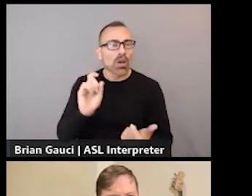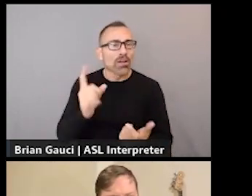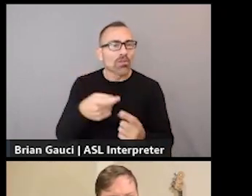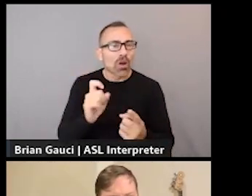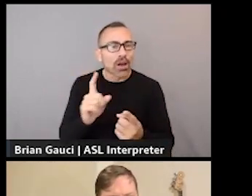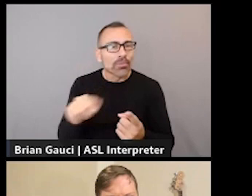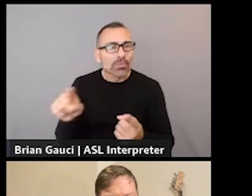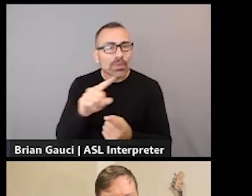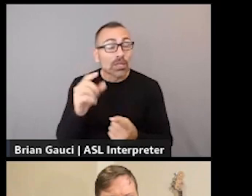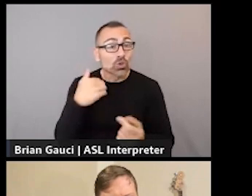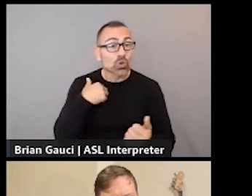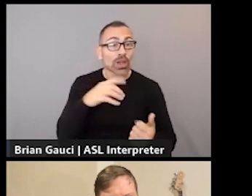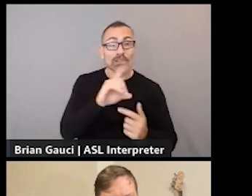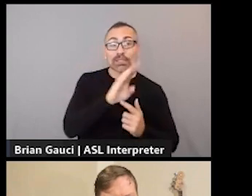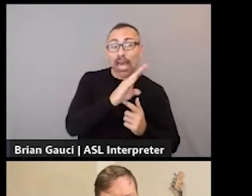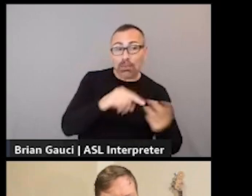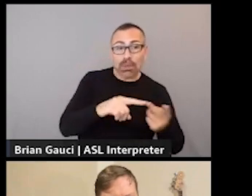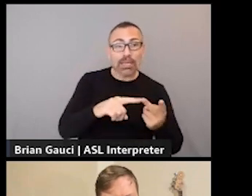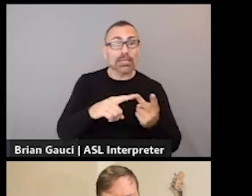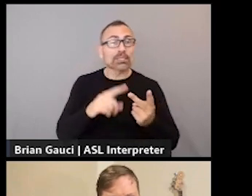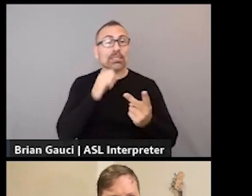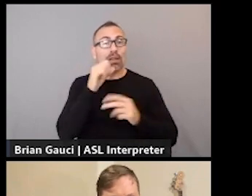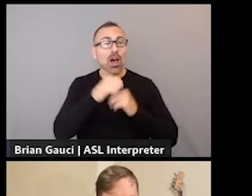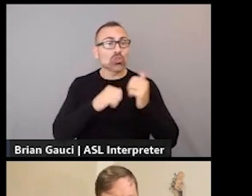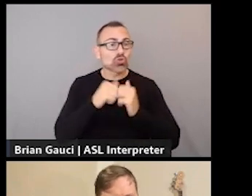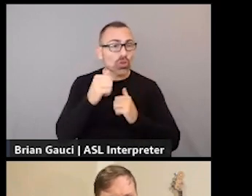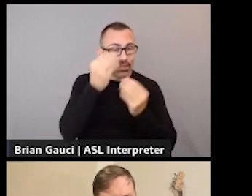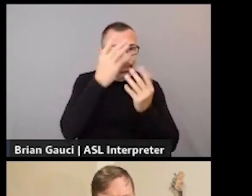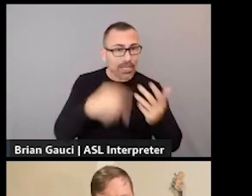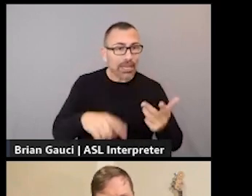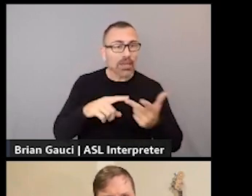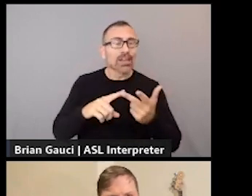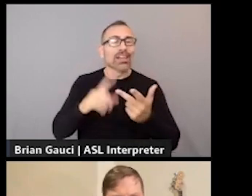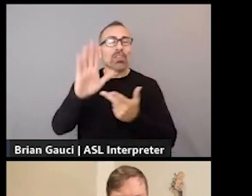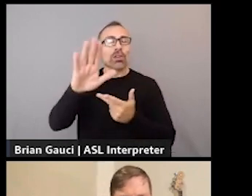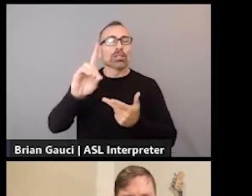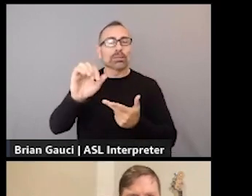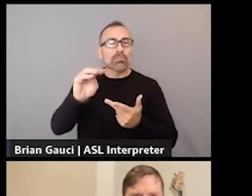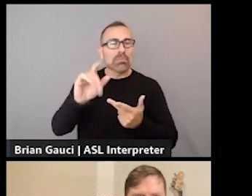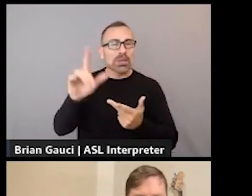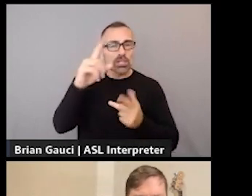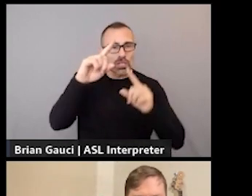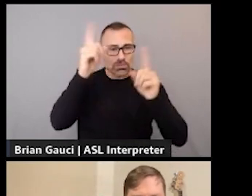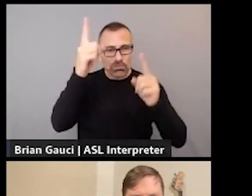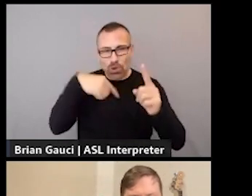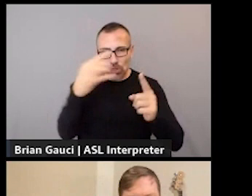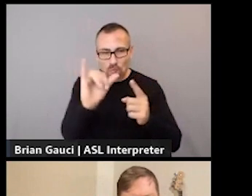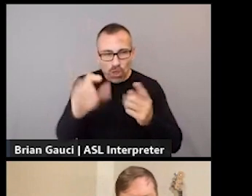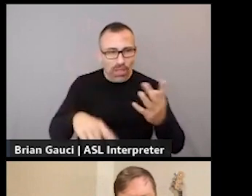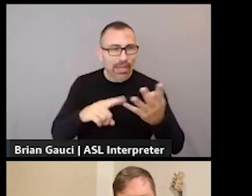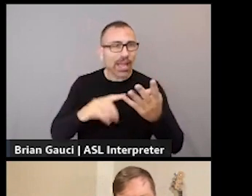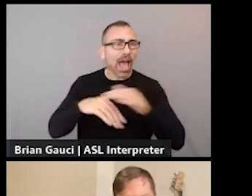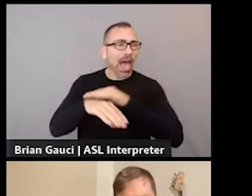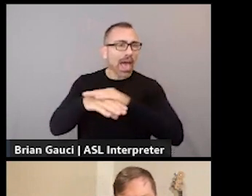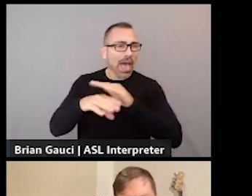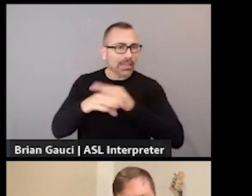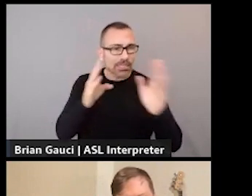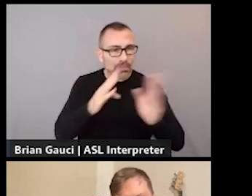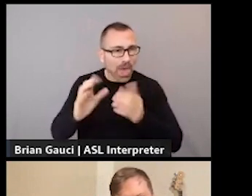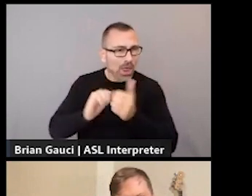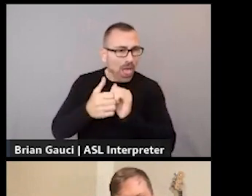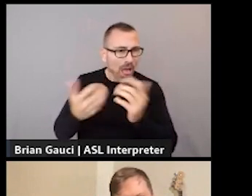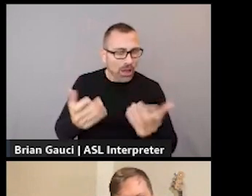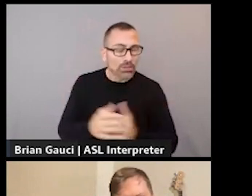you have unstructured data? What are the data dimensions? What are the access patterns? For this, I threw